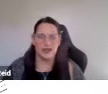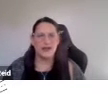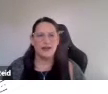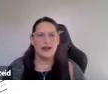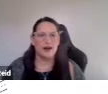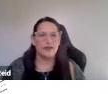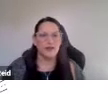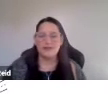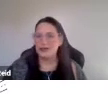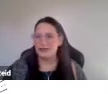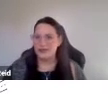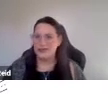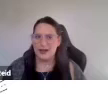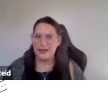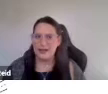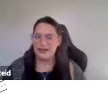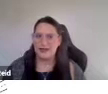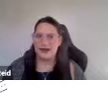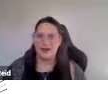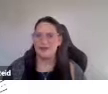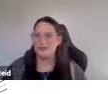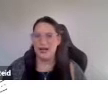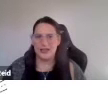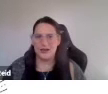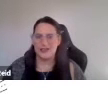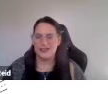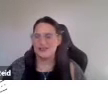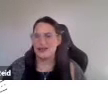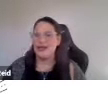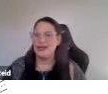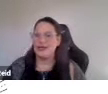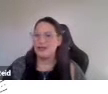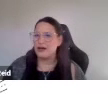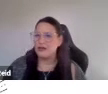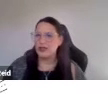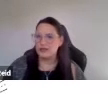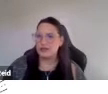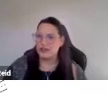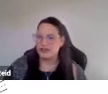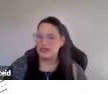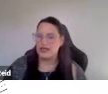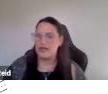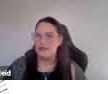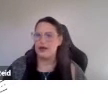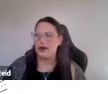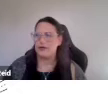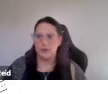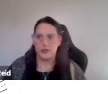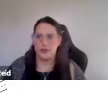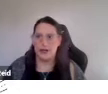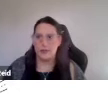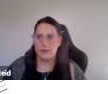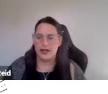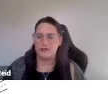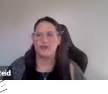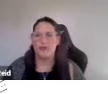engage. Now, the reason my first slide is my coalition slide is because we just recently came on board